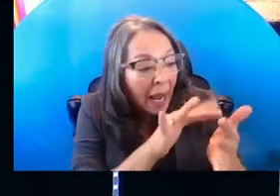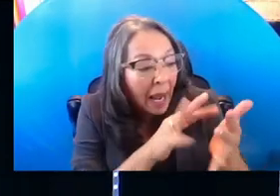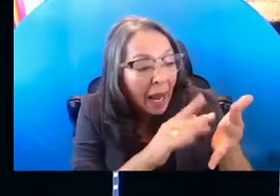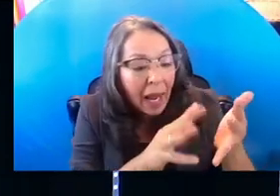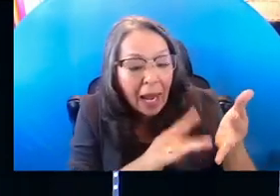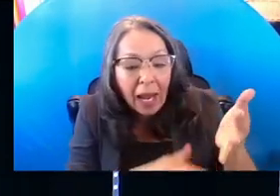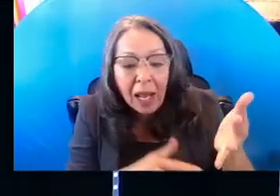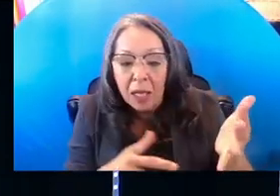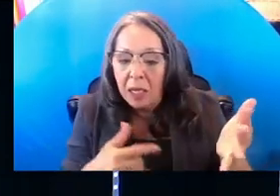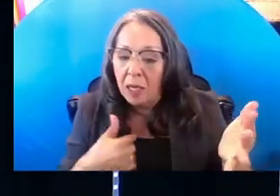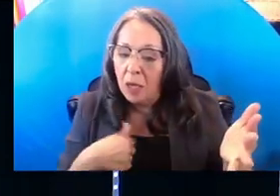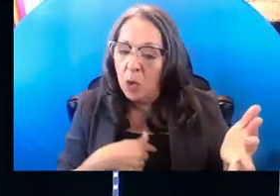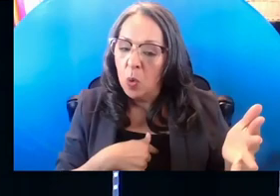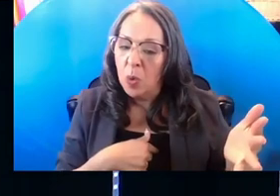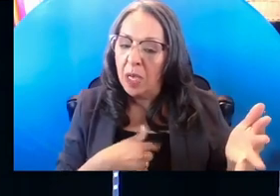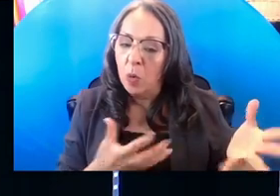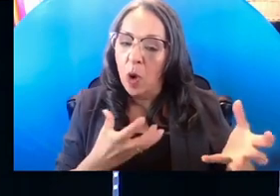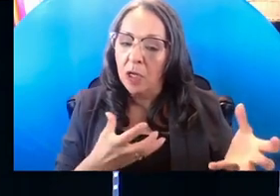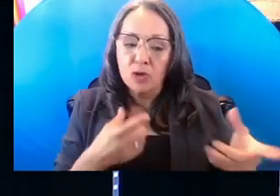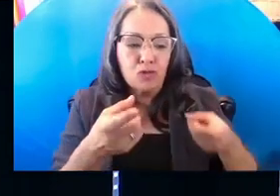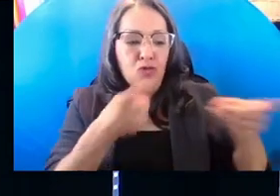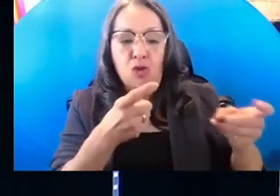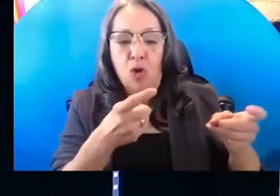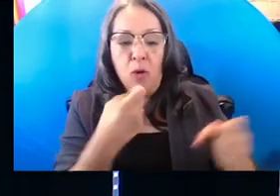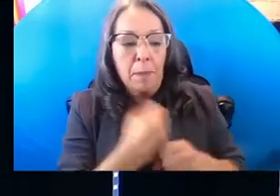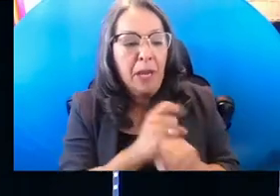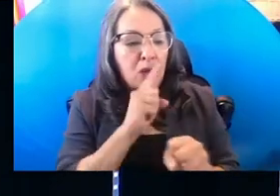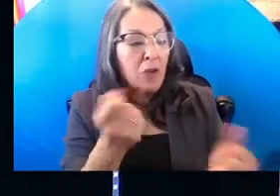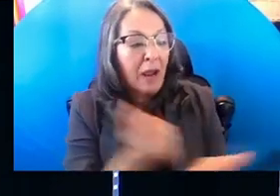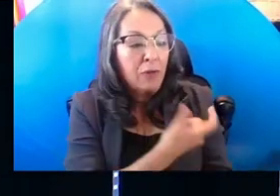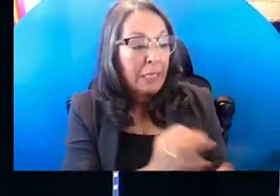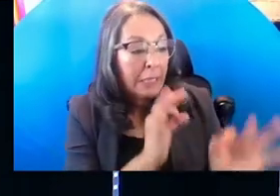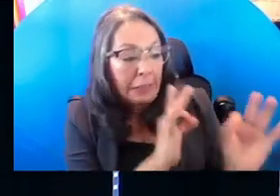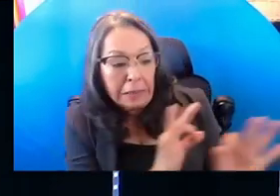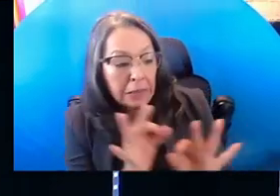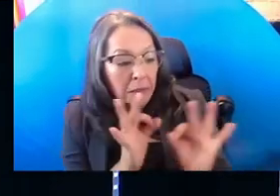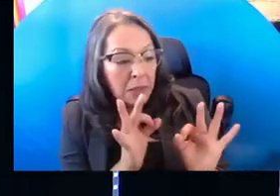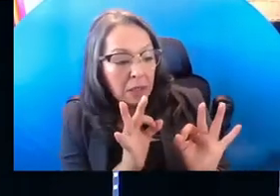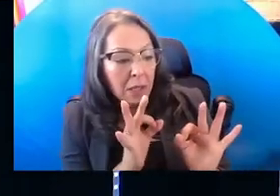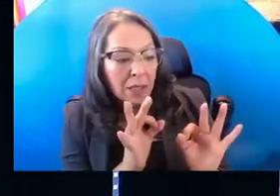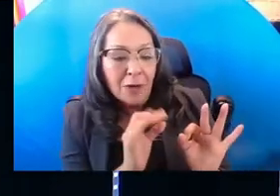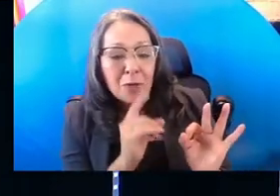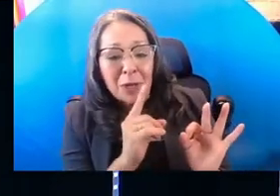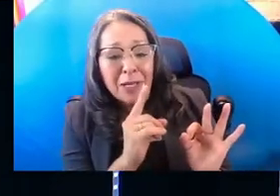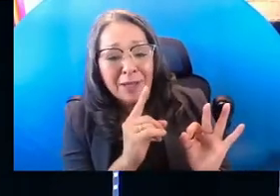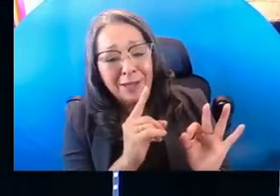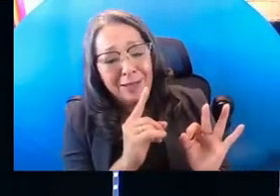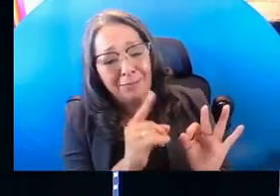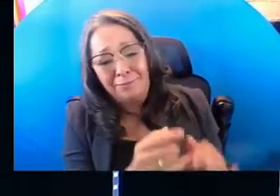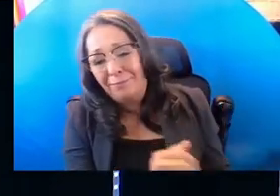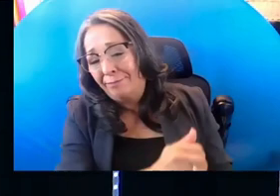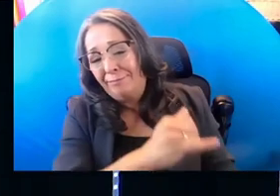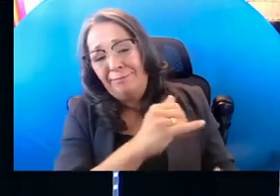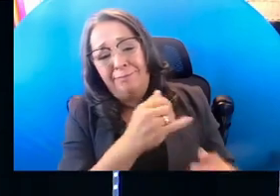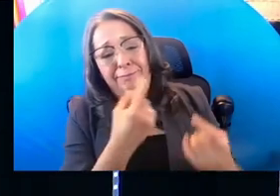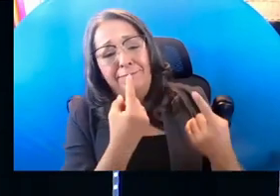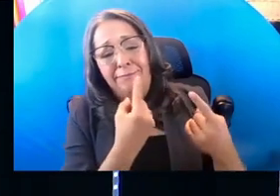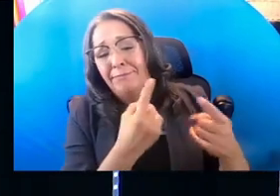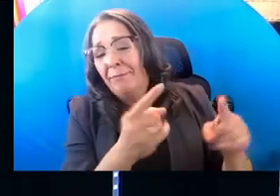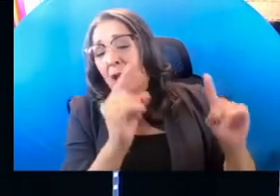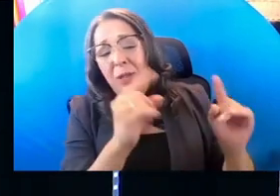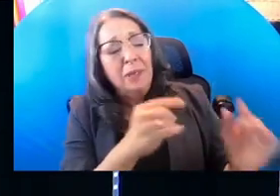have the control. We gotta make sure that everything's fail-proof, that everything's good. But in the end, it'll all fail us, except for